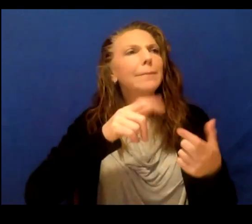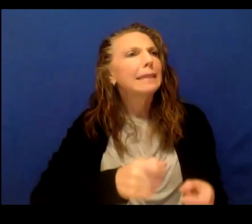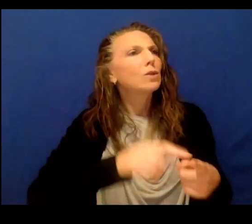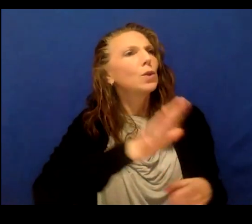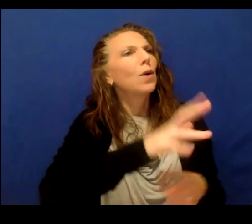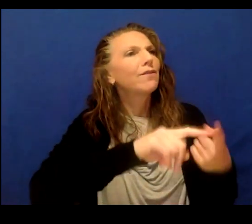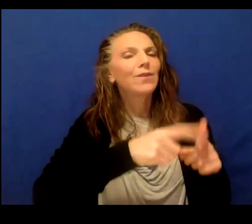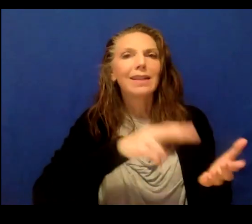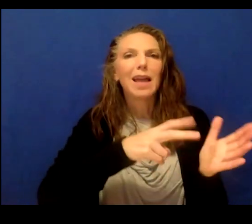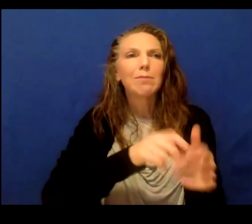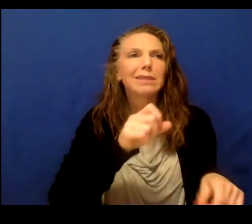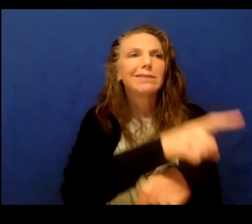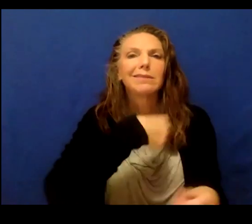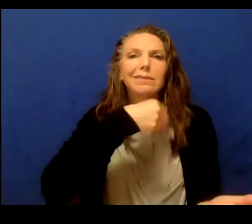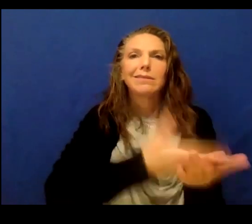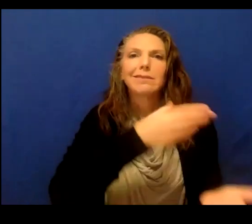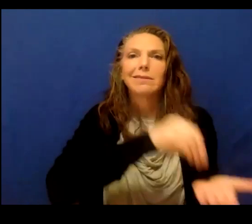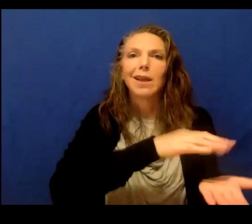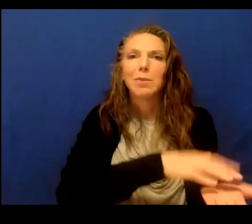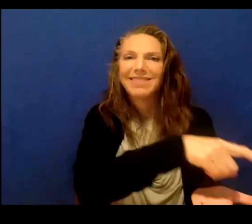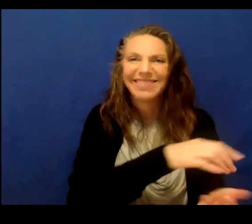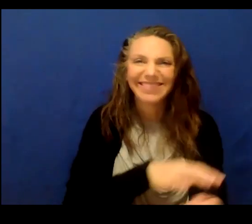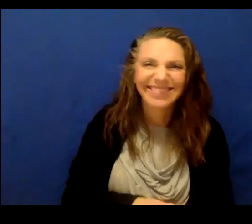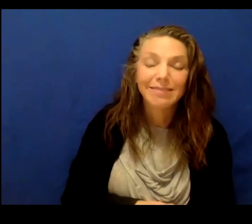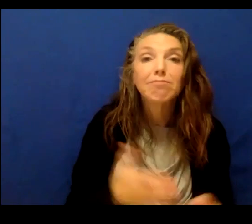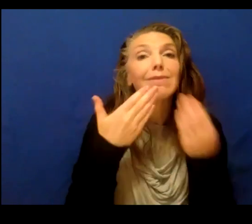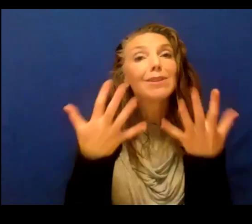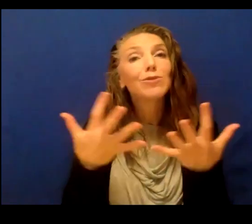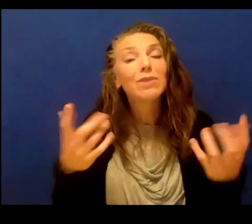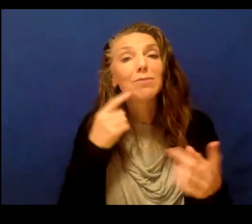partner. So thank you so much. And I'm really